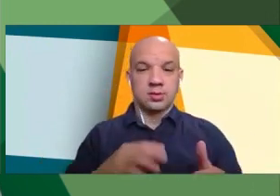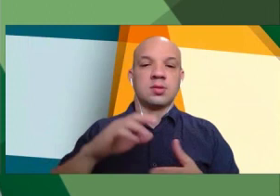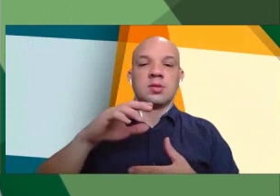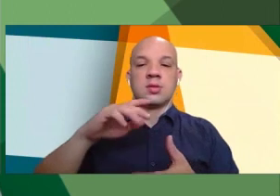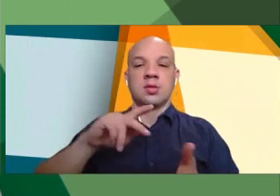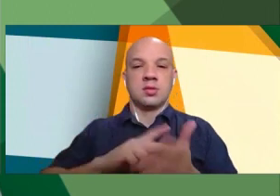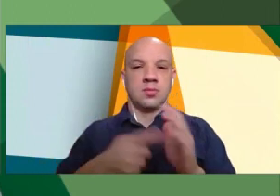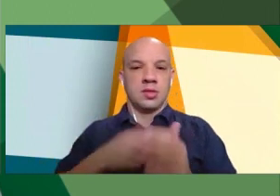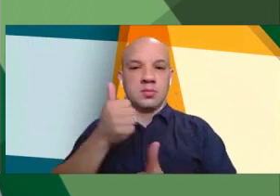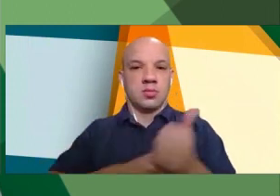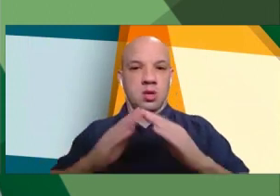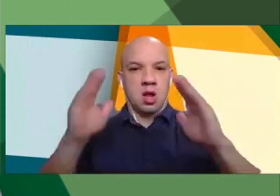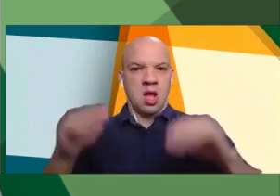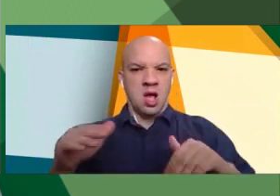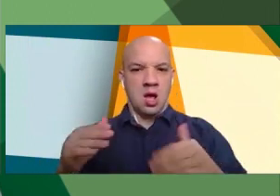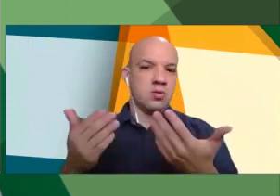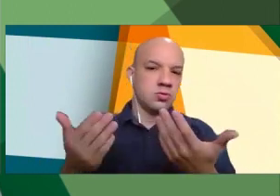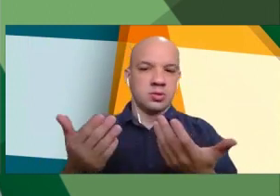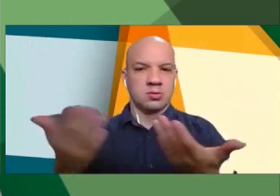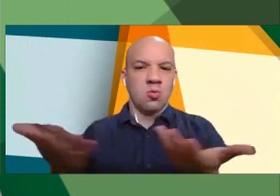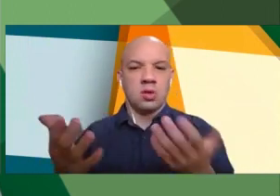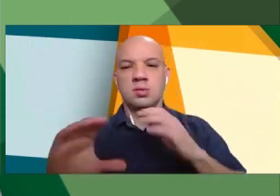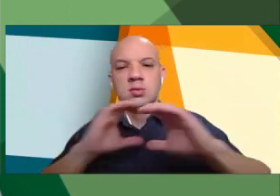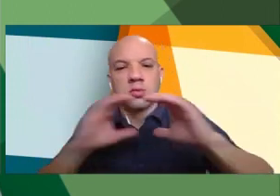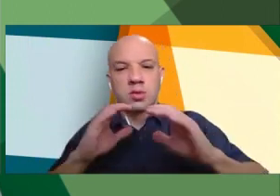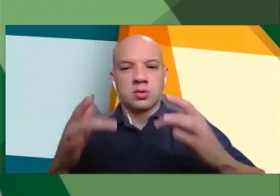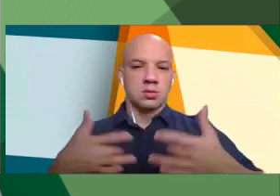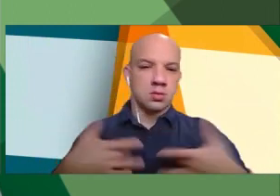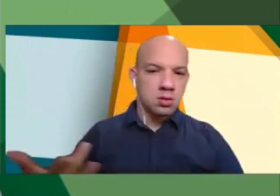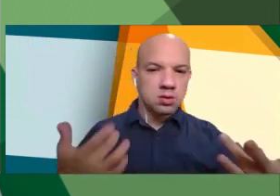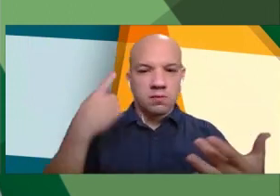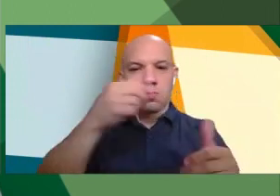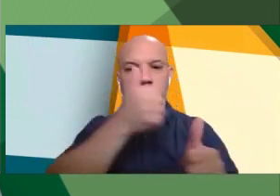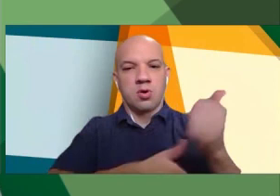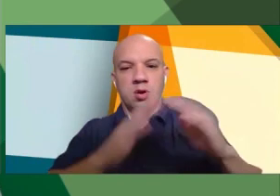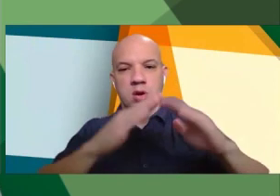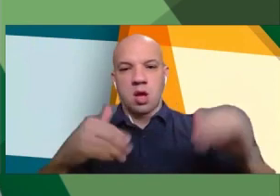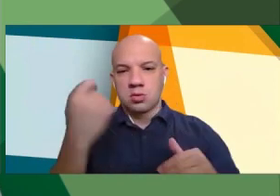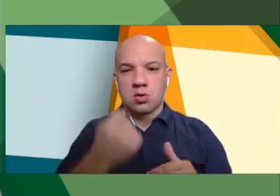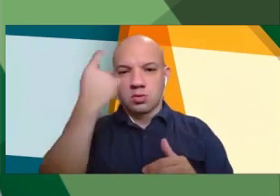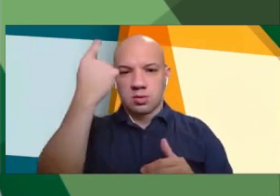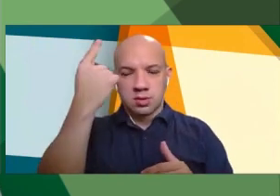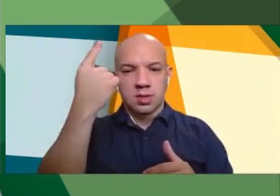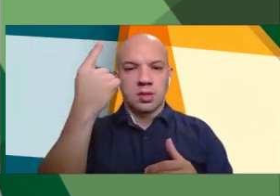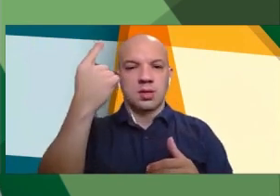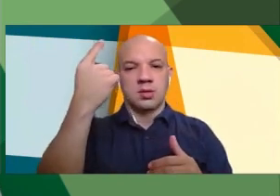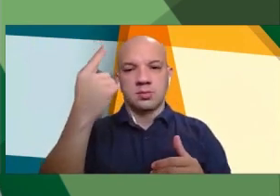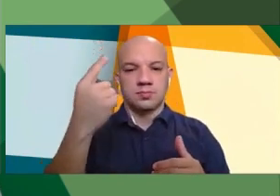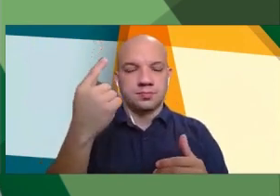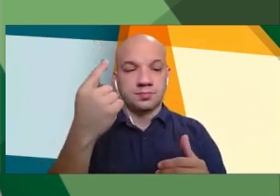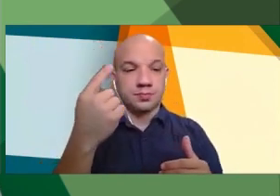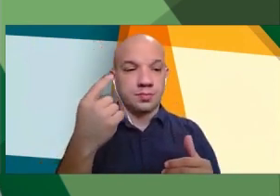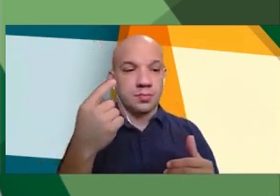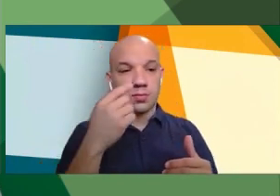housing, that documentation on activities for fair housing, understanding that quarterly reporting that you are going to